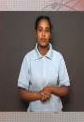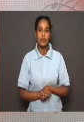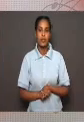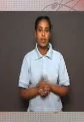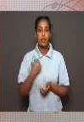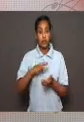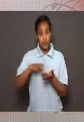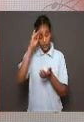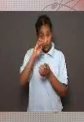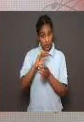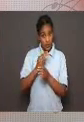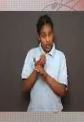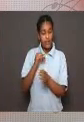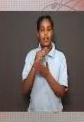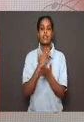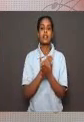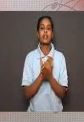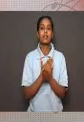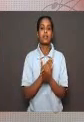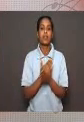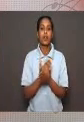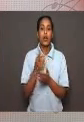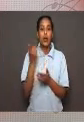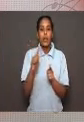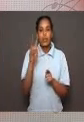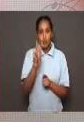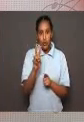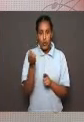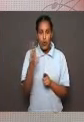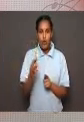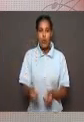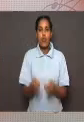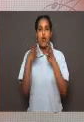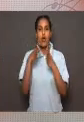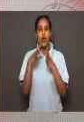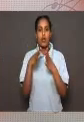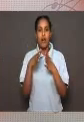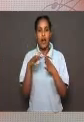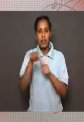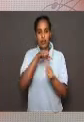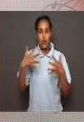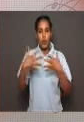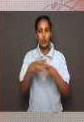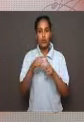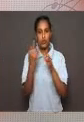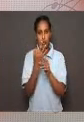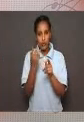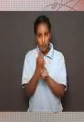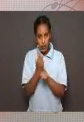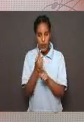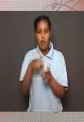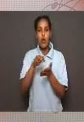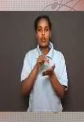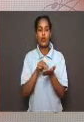As we learned in our last lesson, when two or more atoms combine to form a